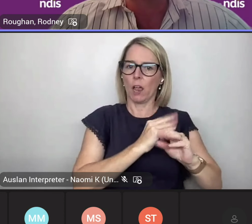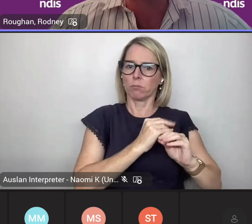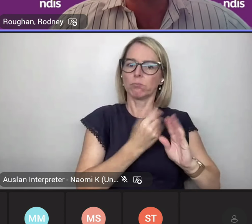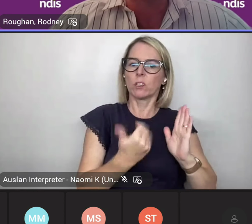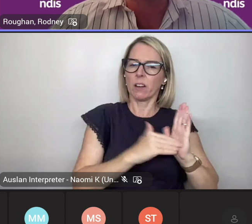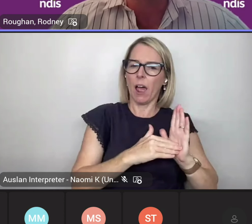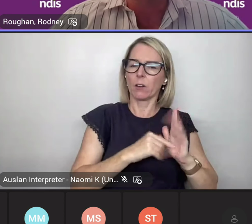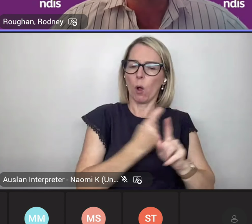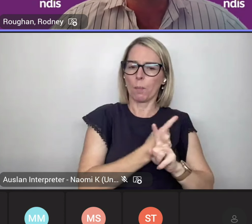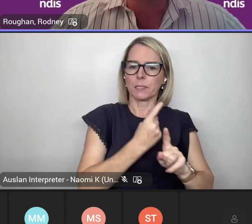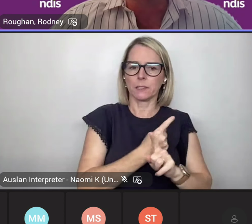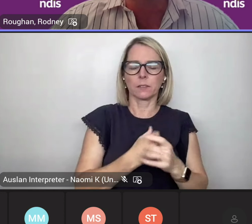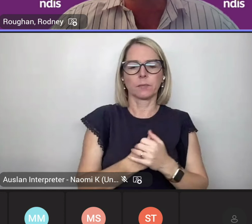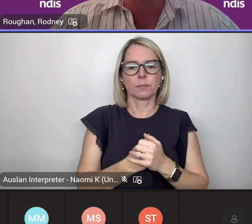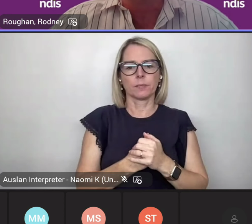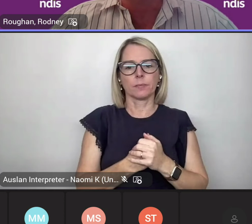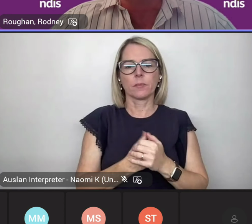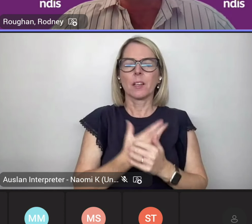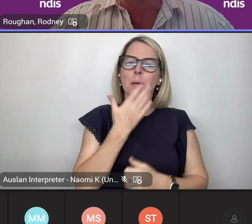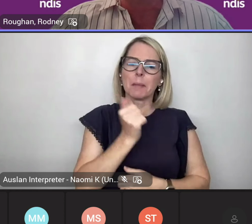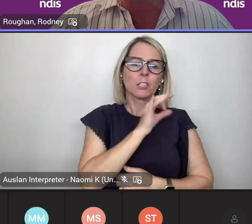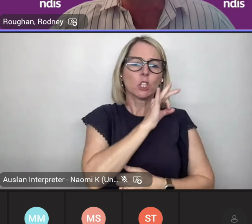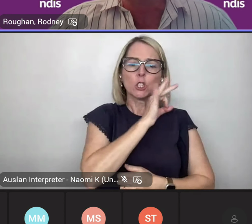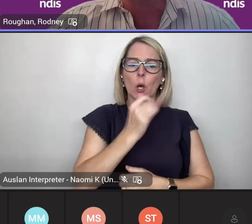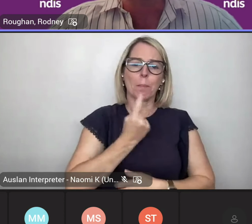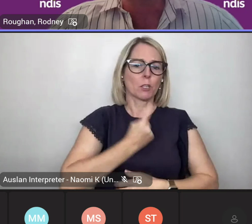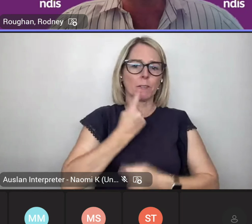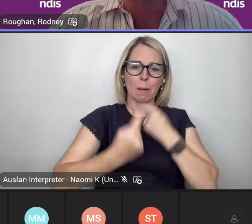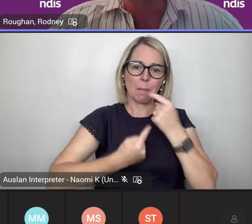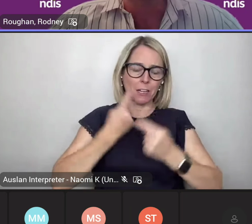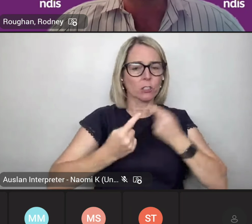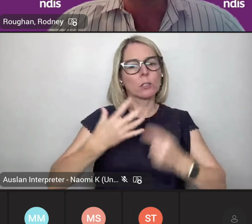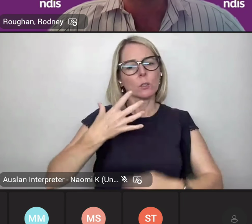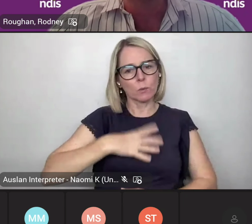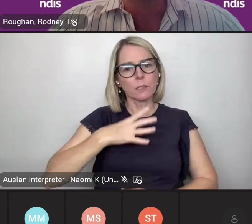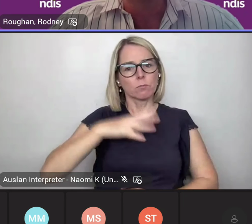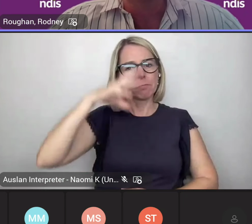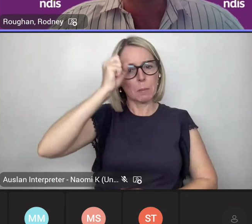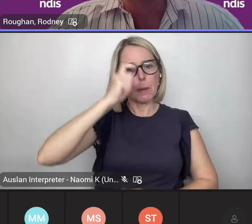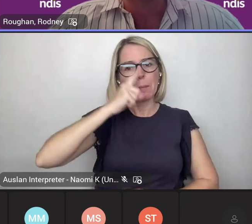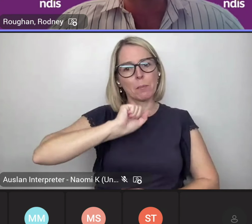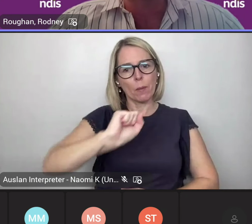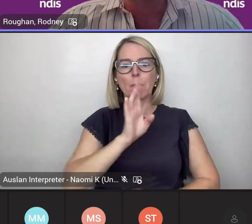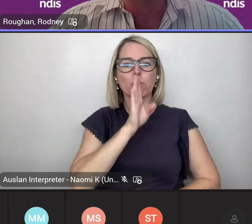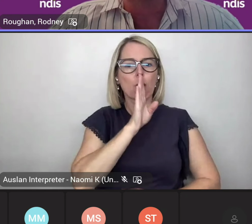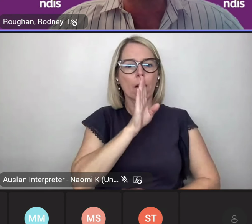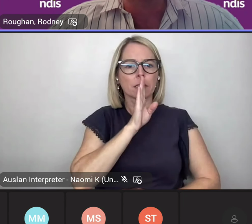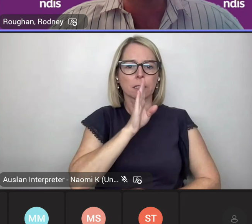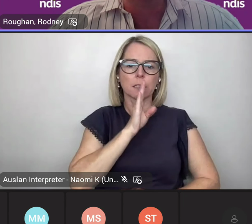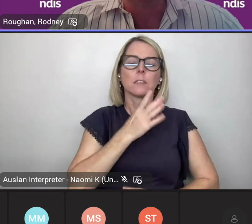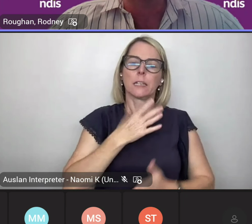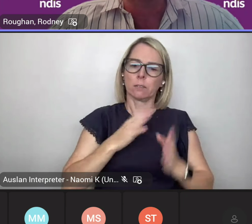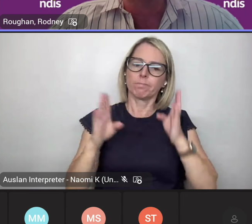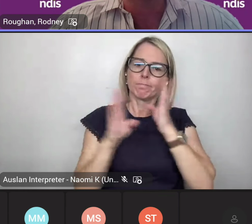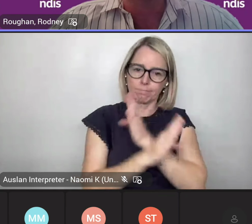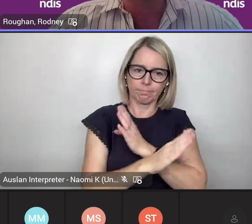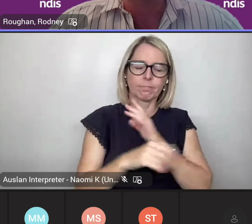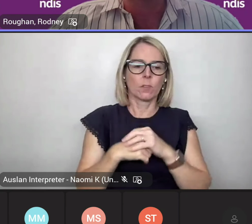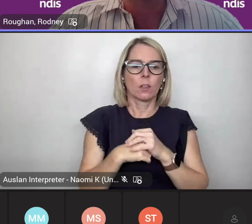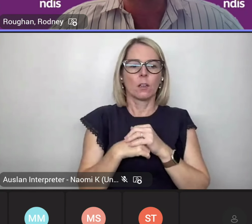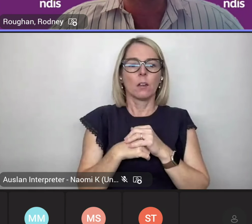Please do not share any personal information. We need to respect everyone's privacy. And as this is a public forum,